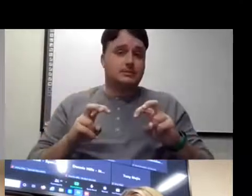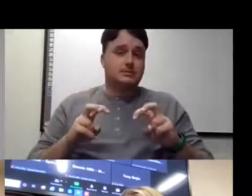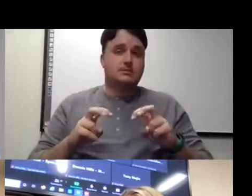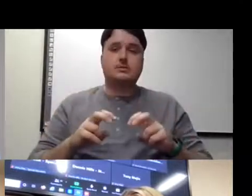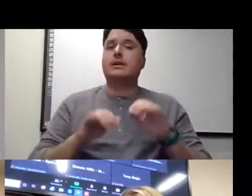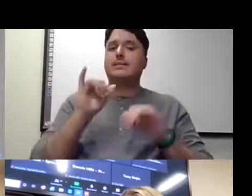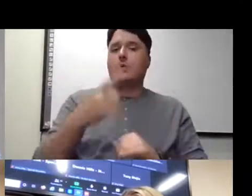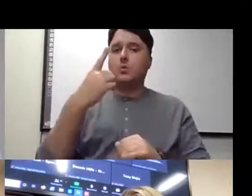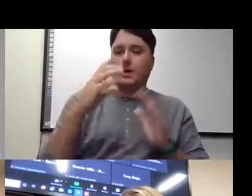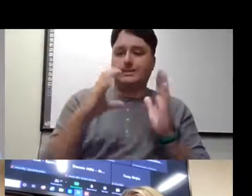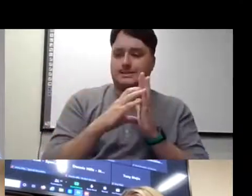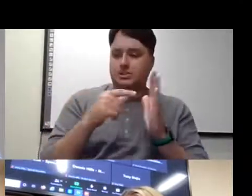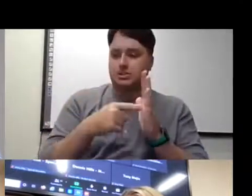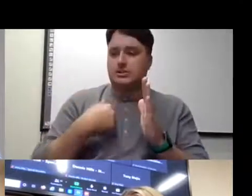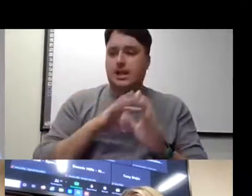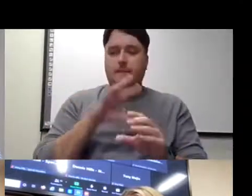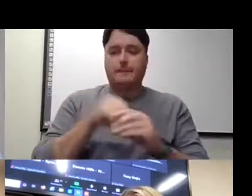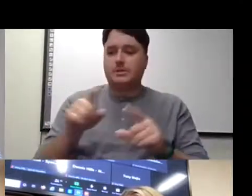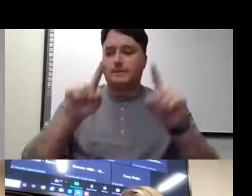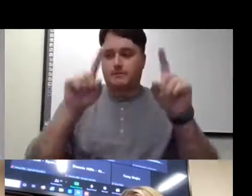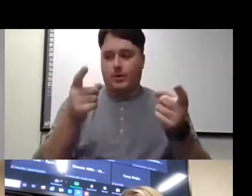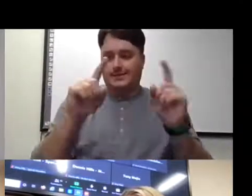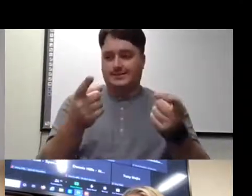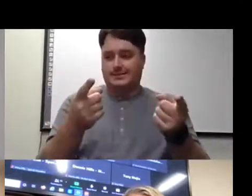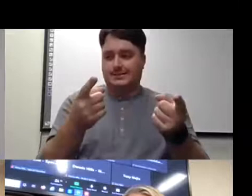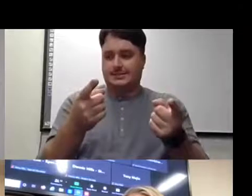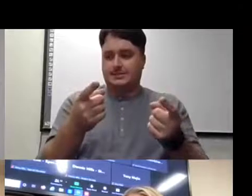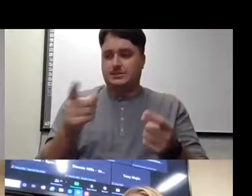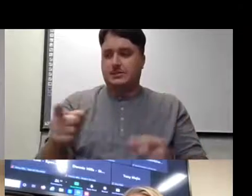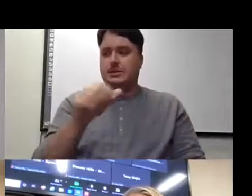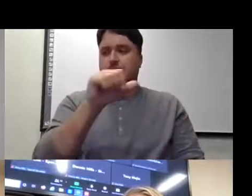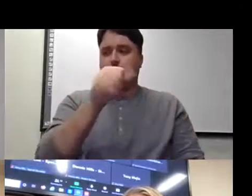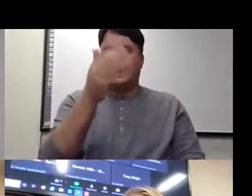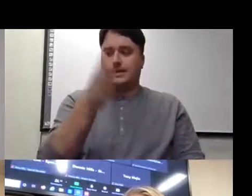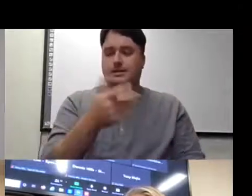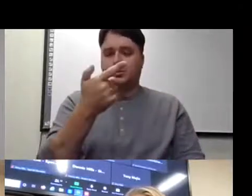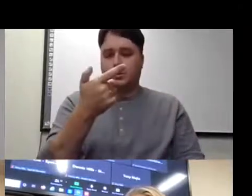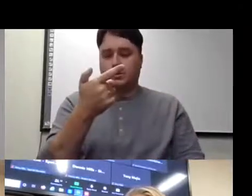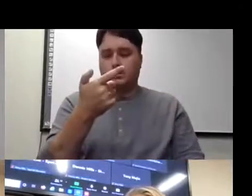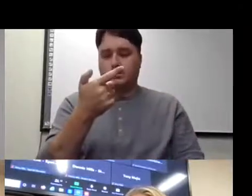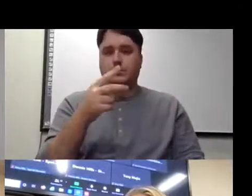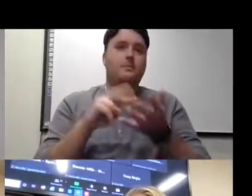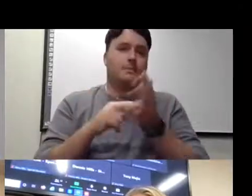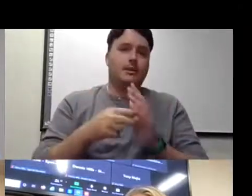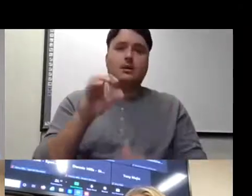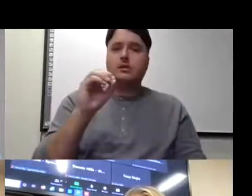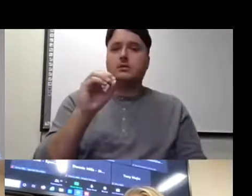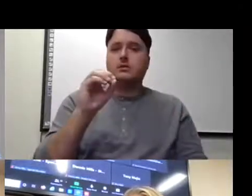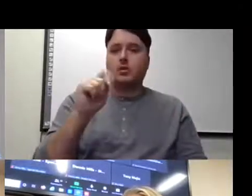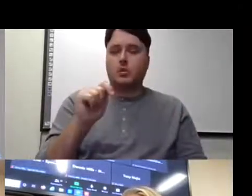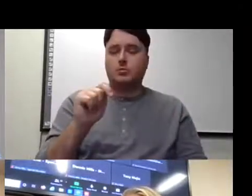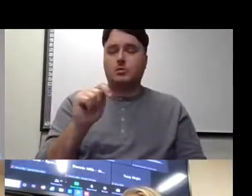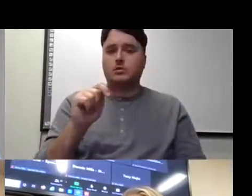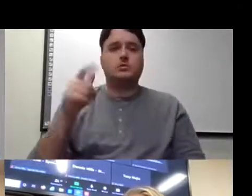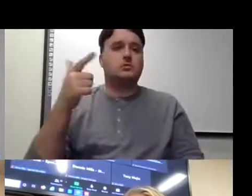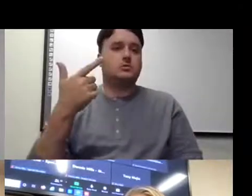section, I've put in parentheses a 10/21, meaning October 21